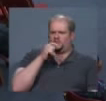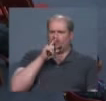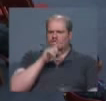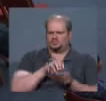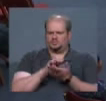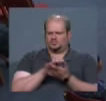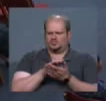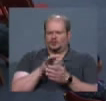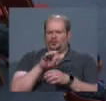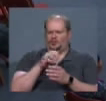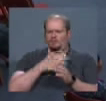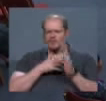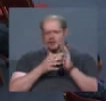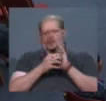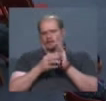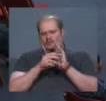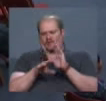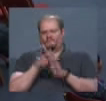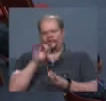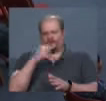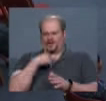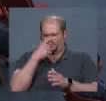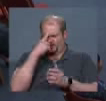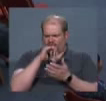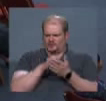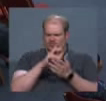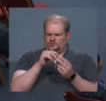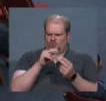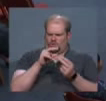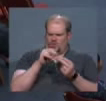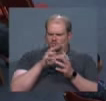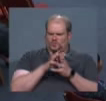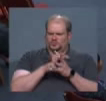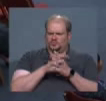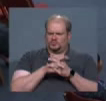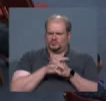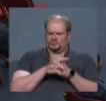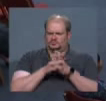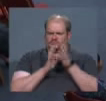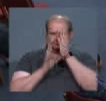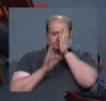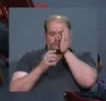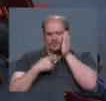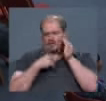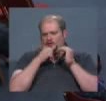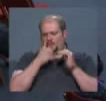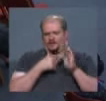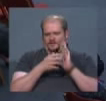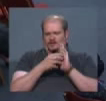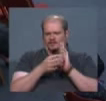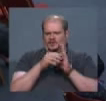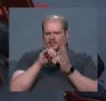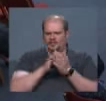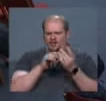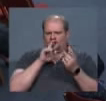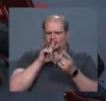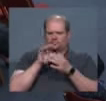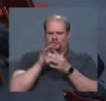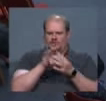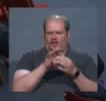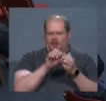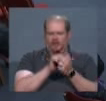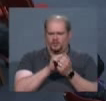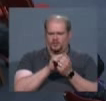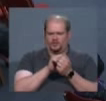it? I'm trying to, oh, here's mine. Okay, I think this is, no, I don't. I don't have a And this is copy the here. one that has to do with at large.